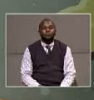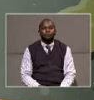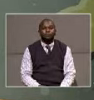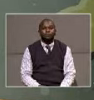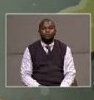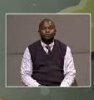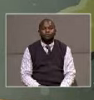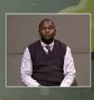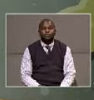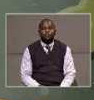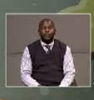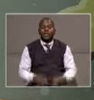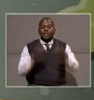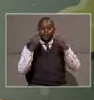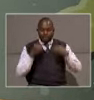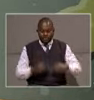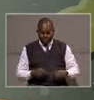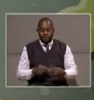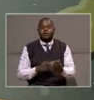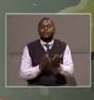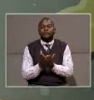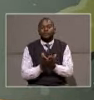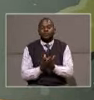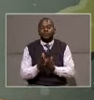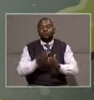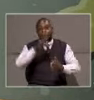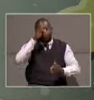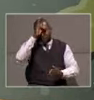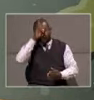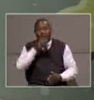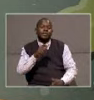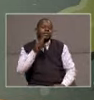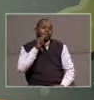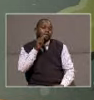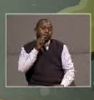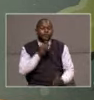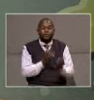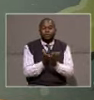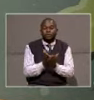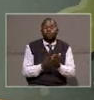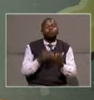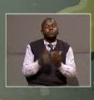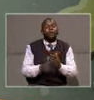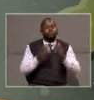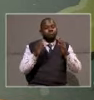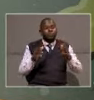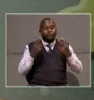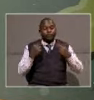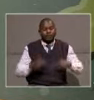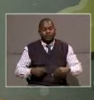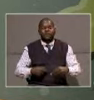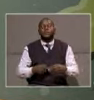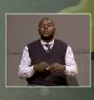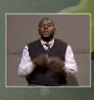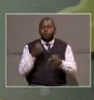Pursuing and delivering health services in rural areas of Teso sub-region has become a problem for health workers in striving